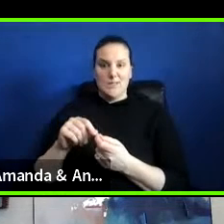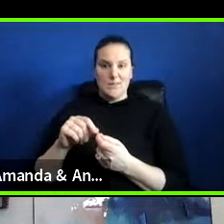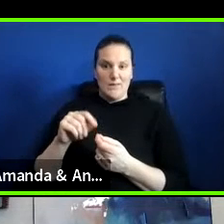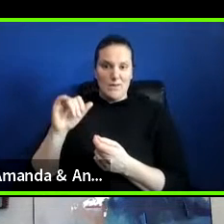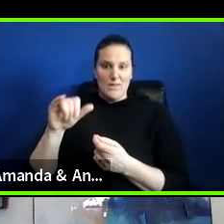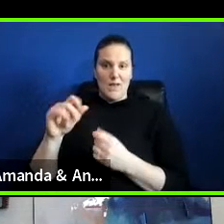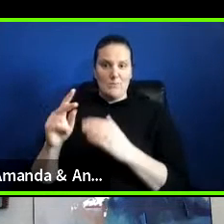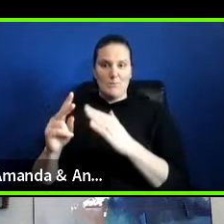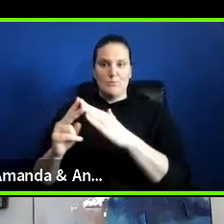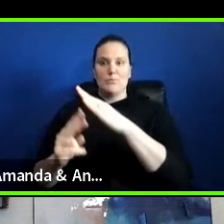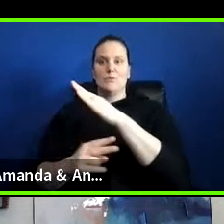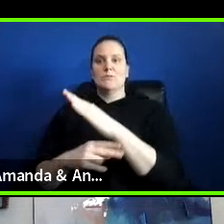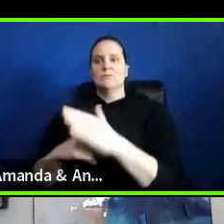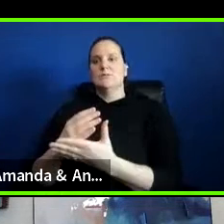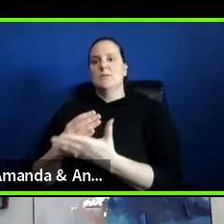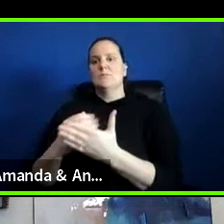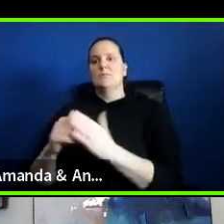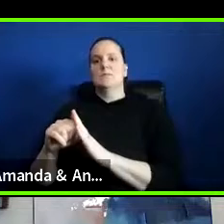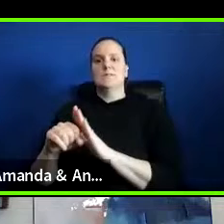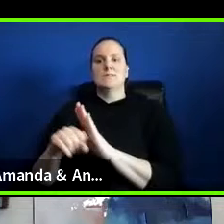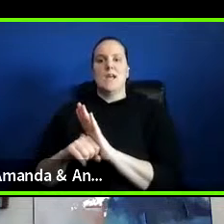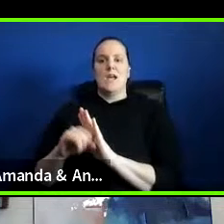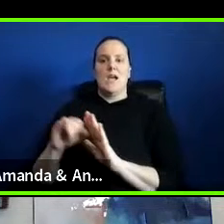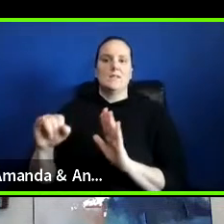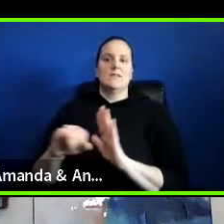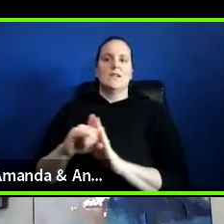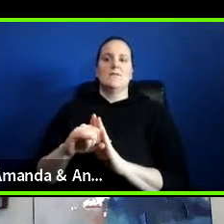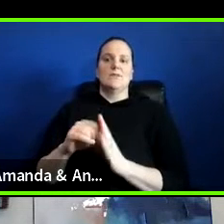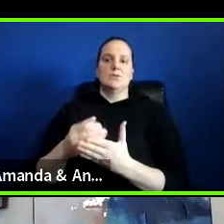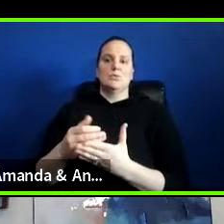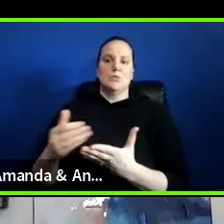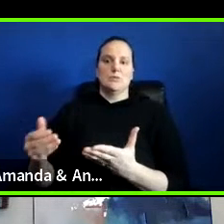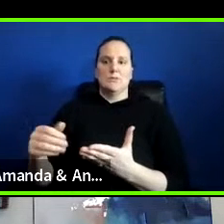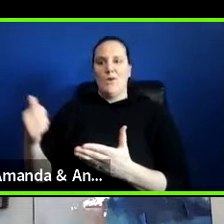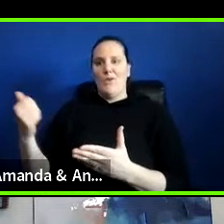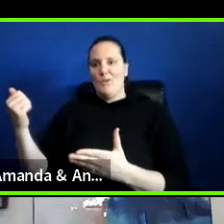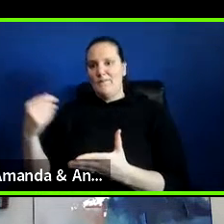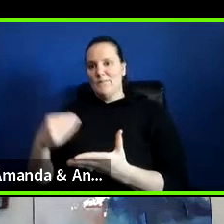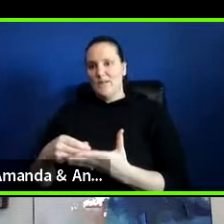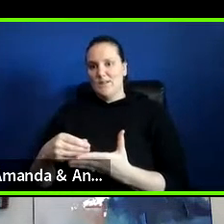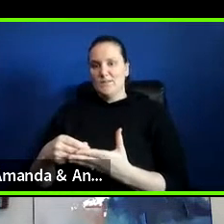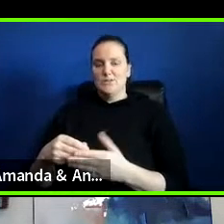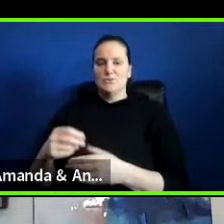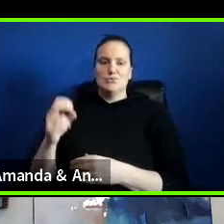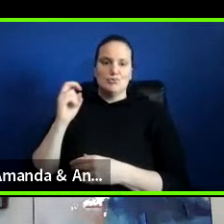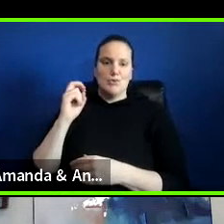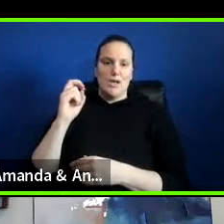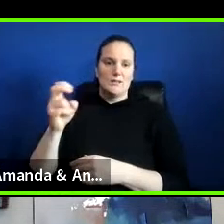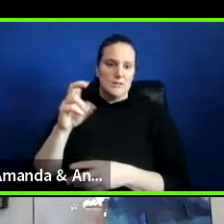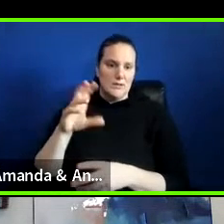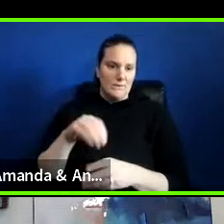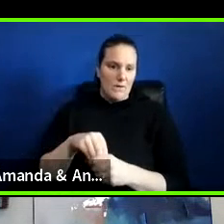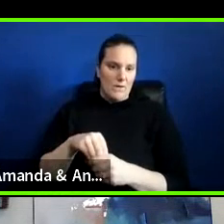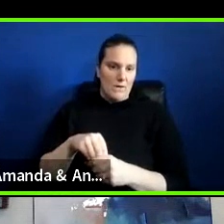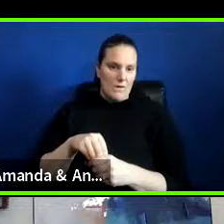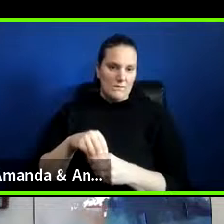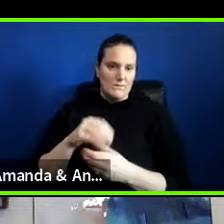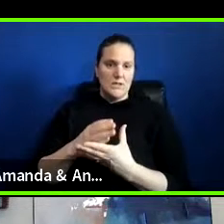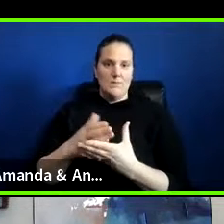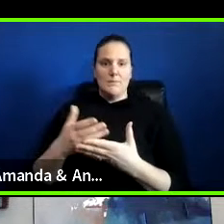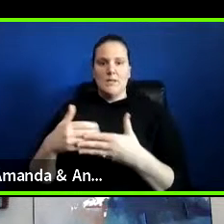and then some of those state identified sources or other potential sources funding, you know, the transit element and some of those interchanges. And